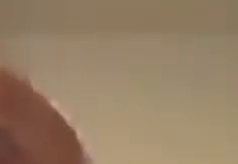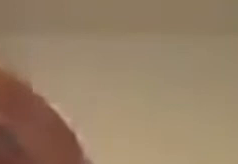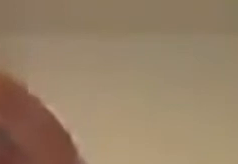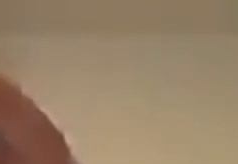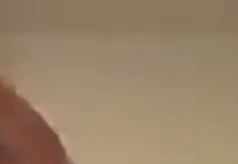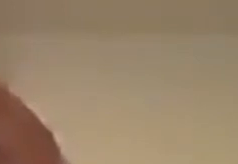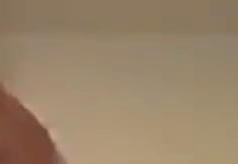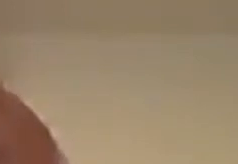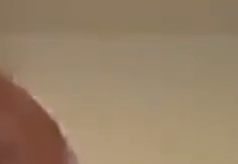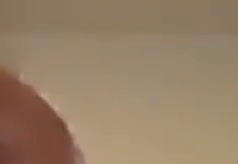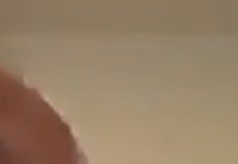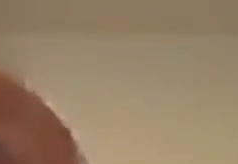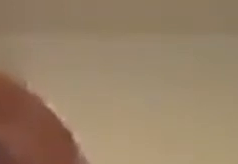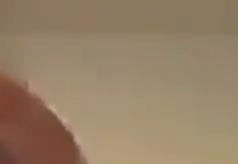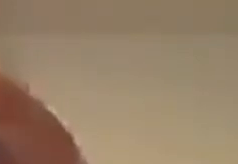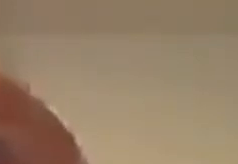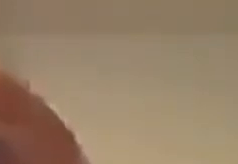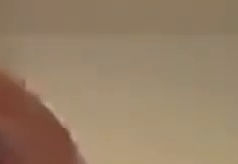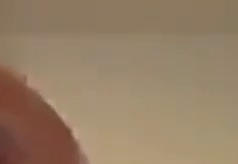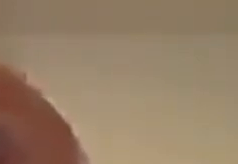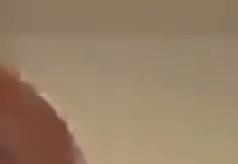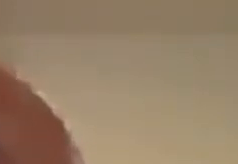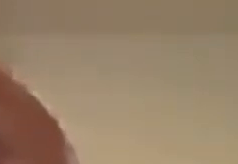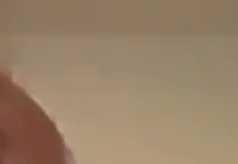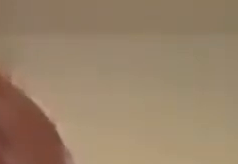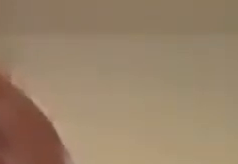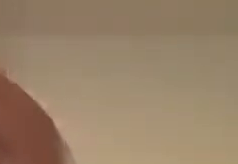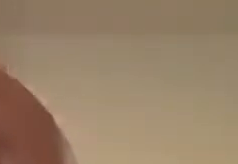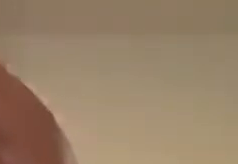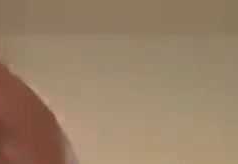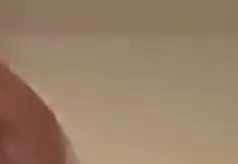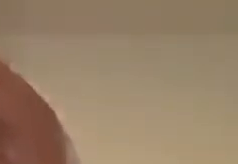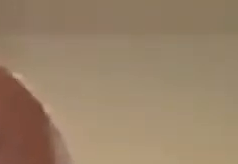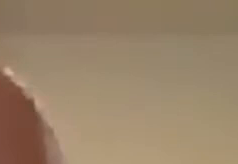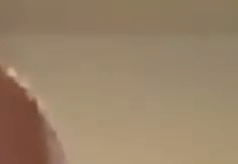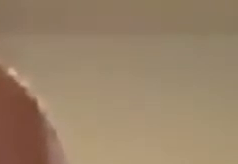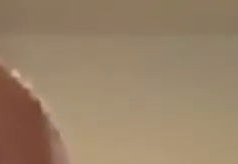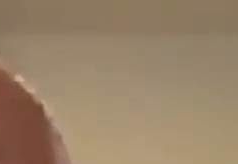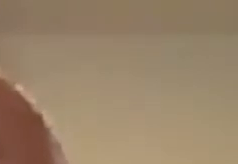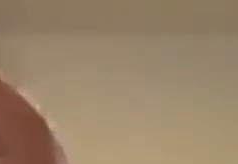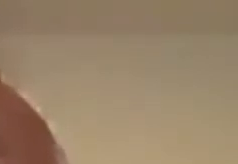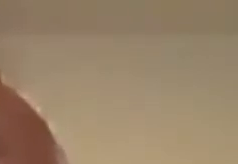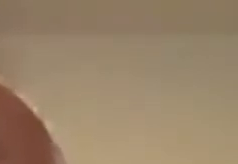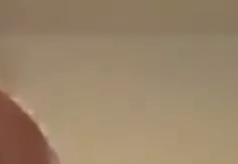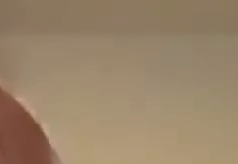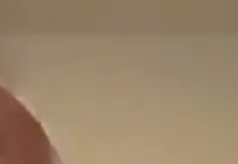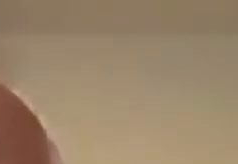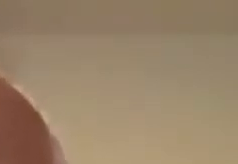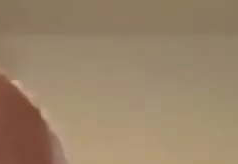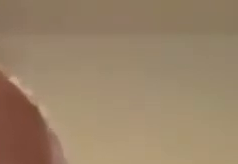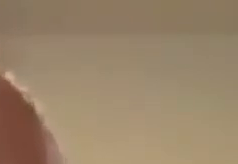question is that God created us as free individuals,